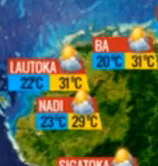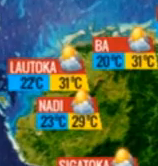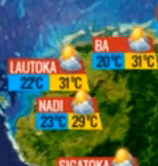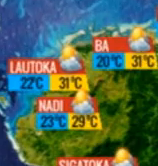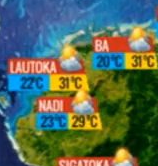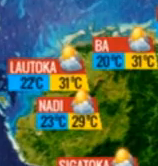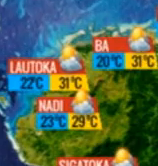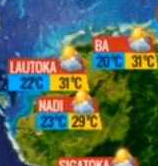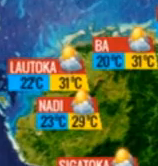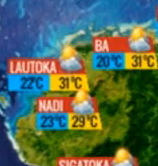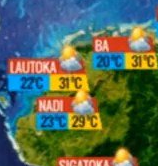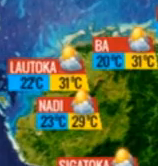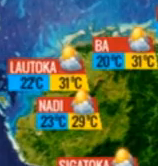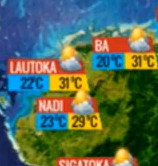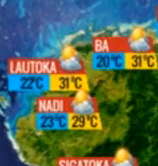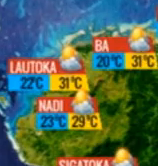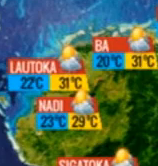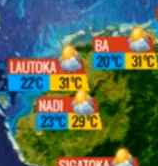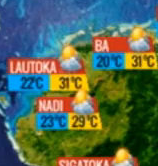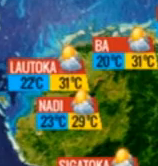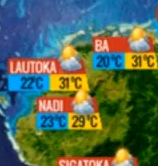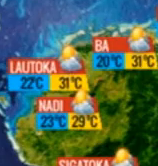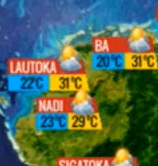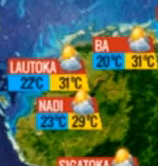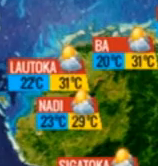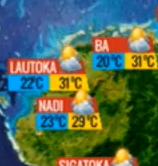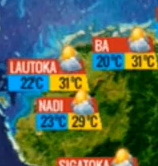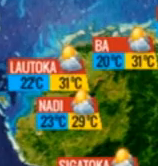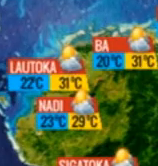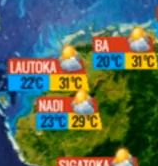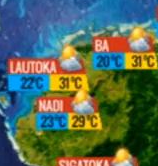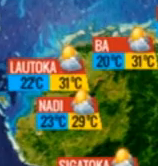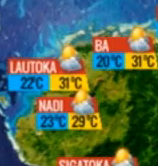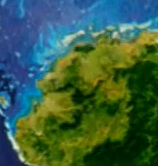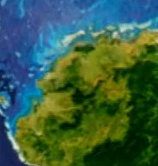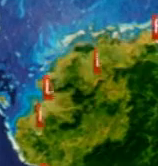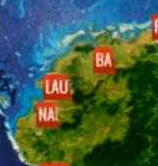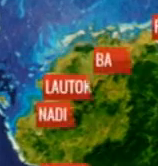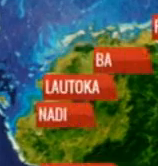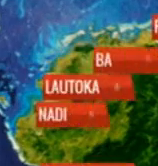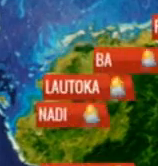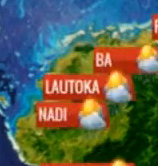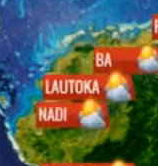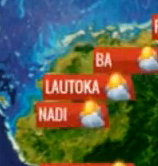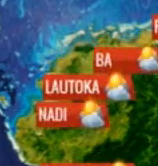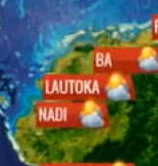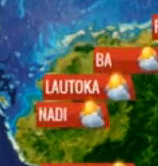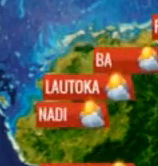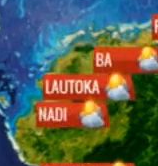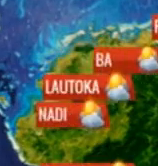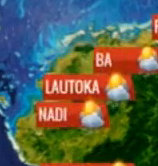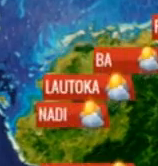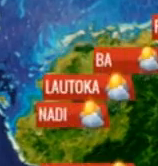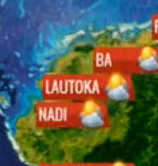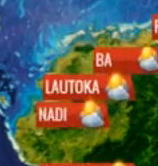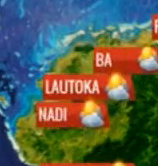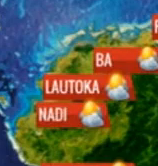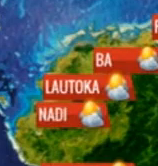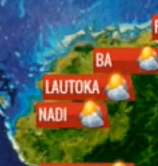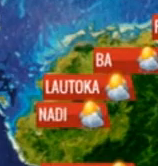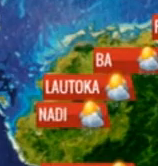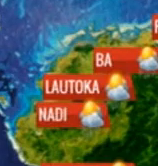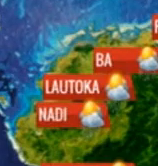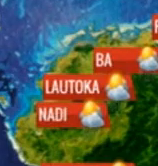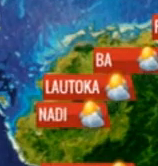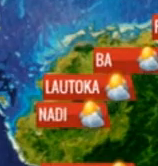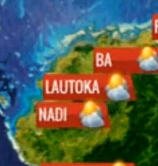28 degrees. Great place with wonderful cool weather. Perfect for a swim. And looking further on to Friday, more